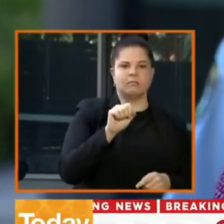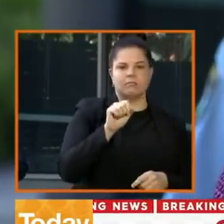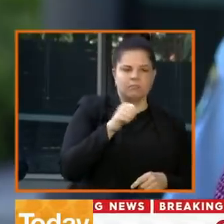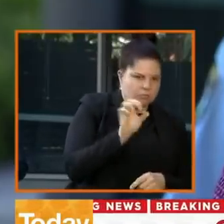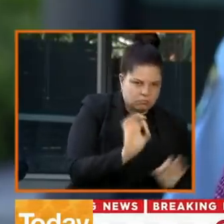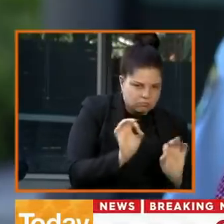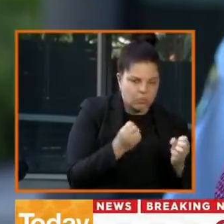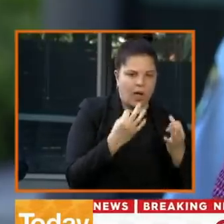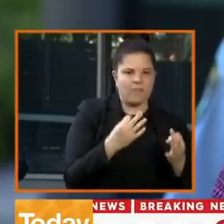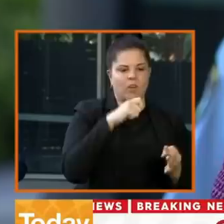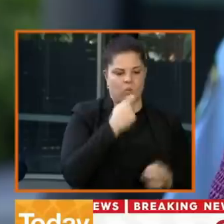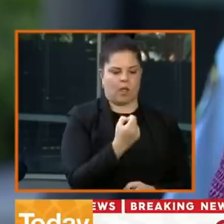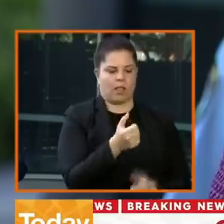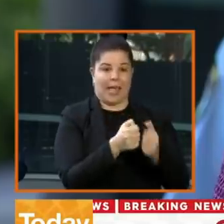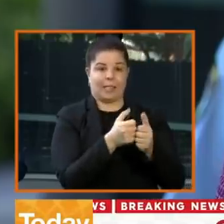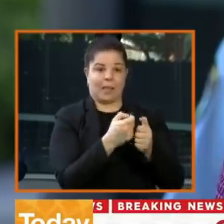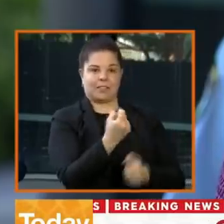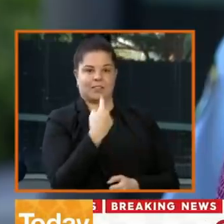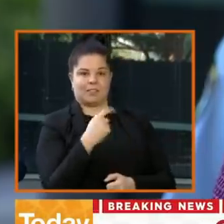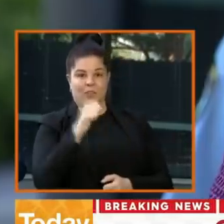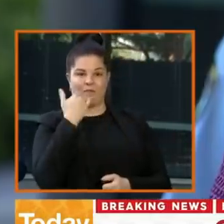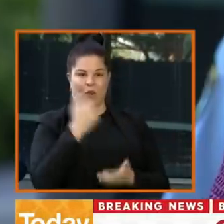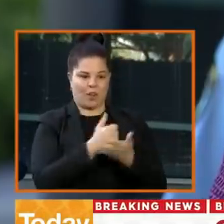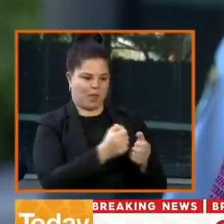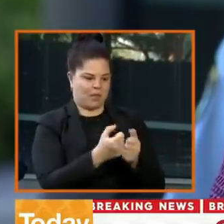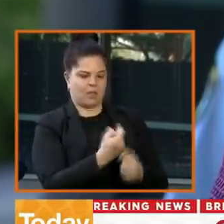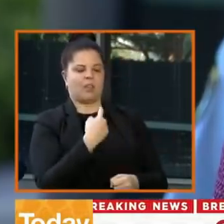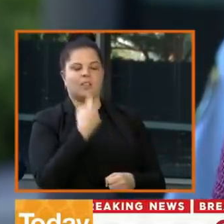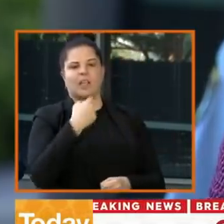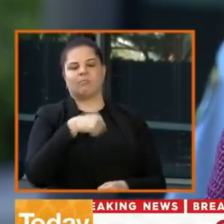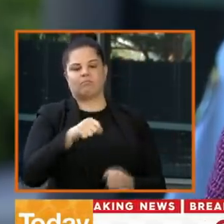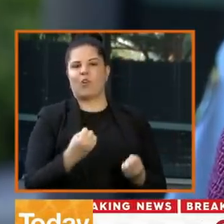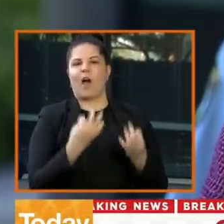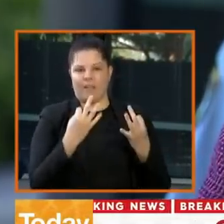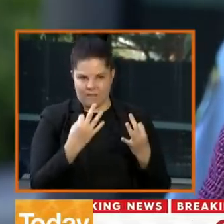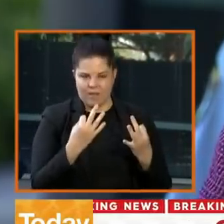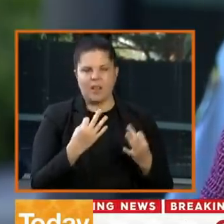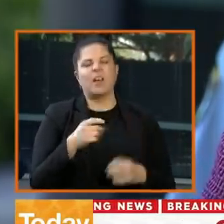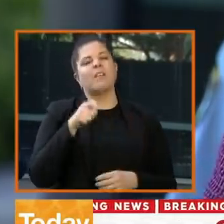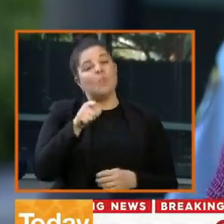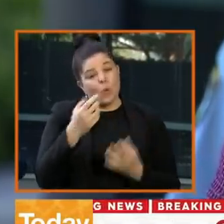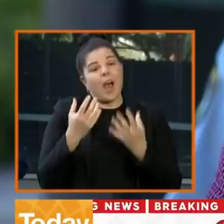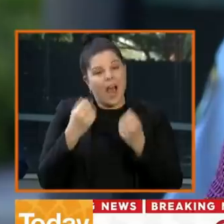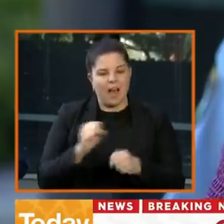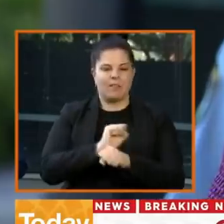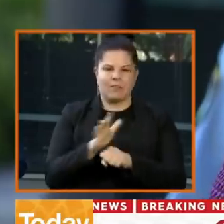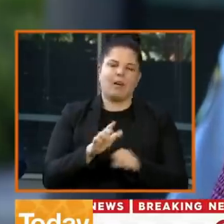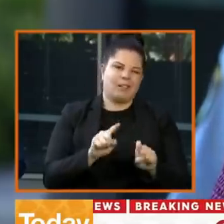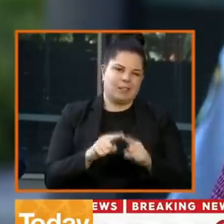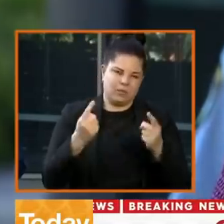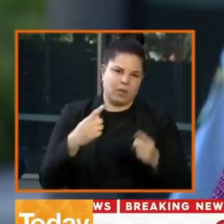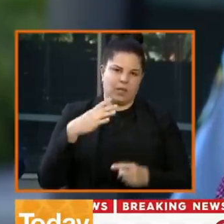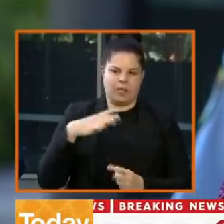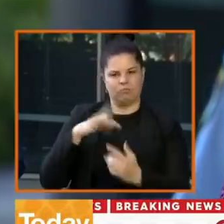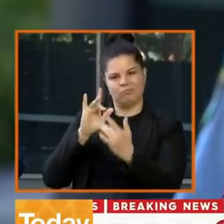positive, we need to contact you to see whether you need medical attention or also in relation to tracing your contacts. But